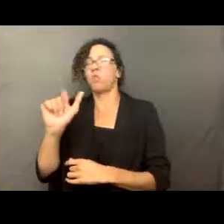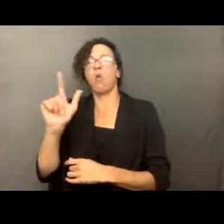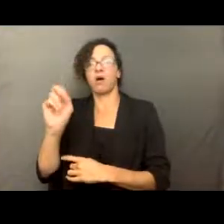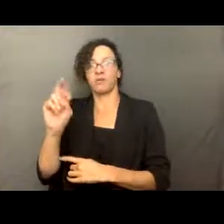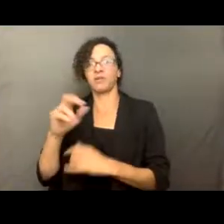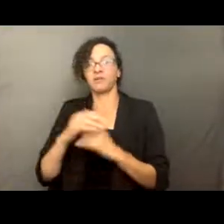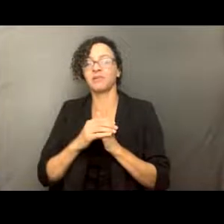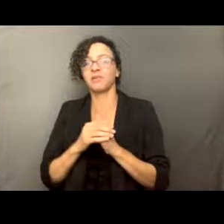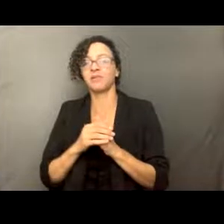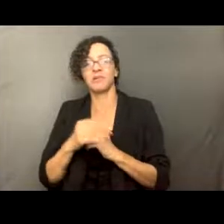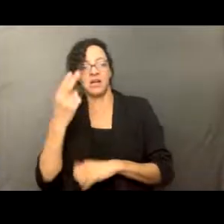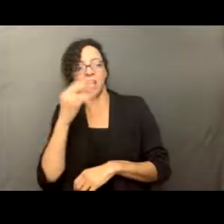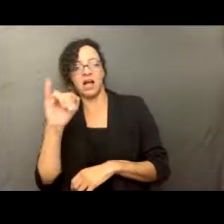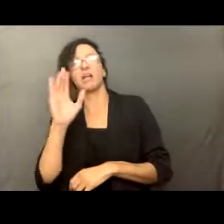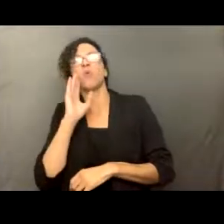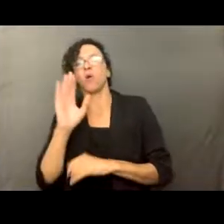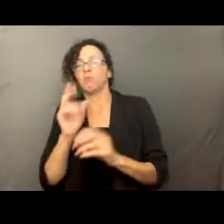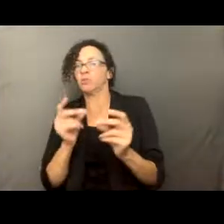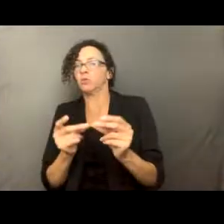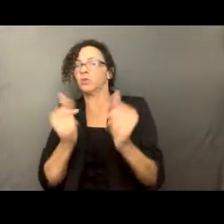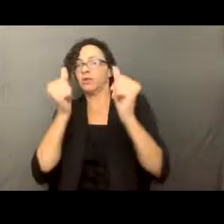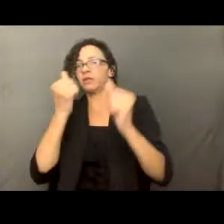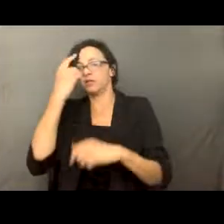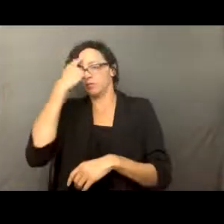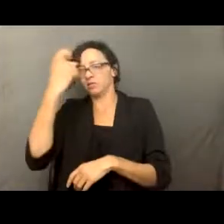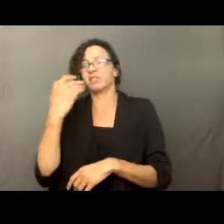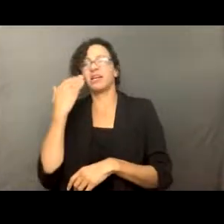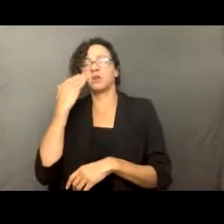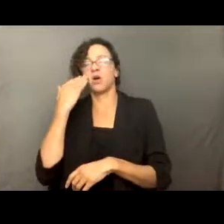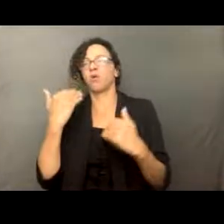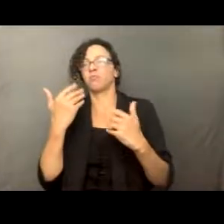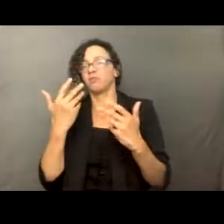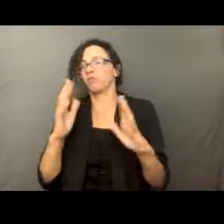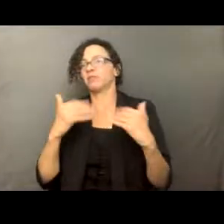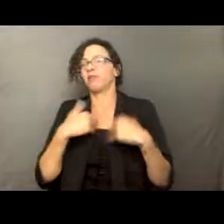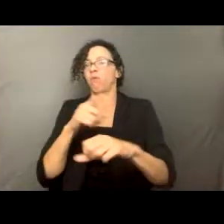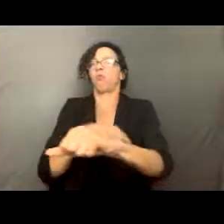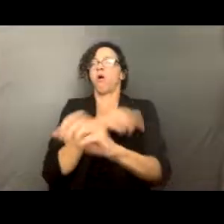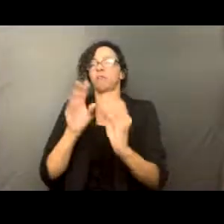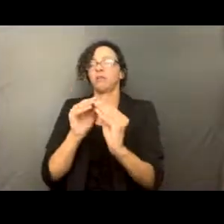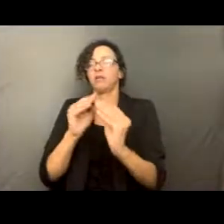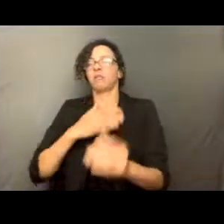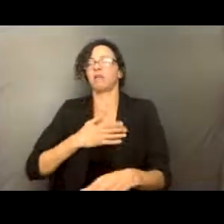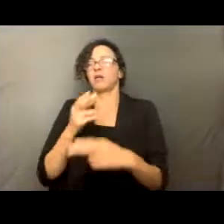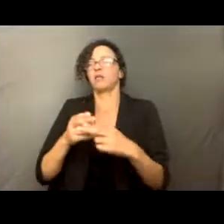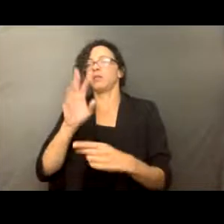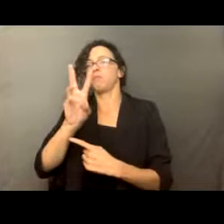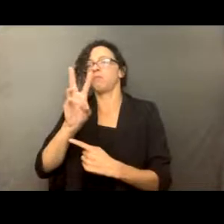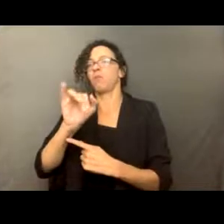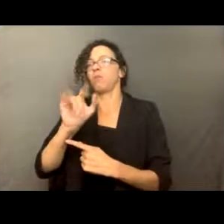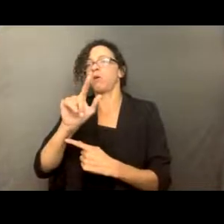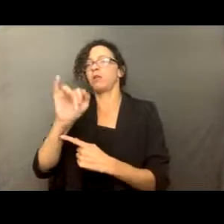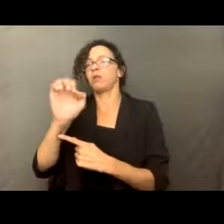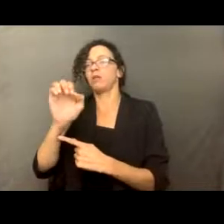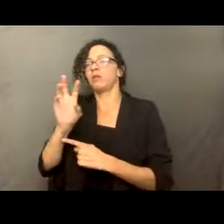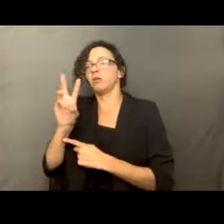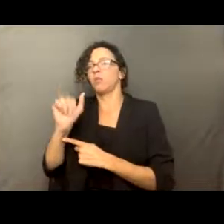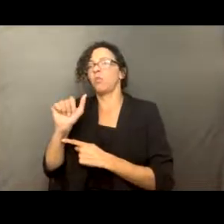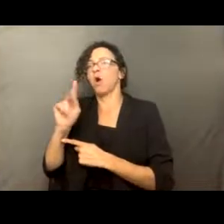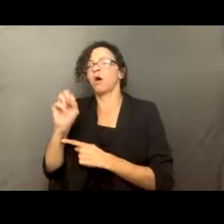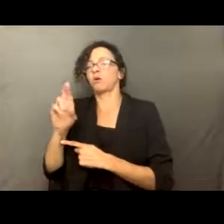Hi, I'll also be quick because I know you have a long meeting. I'm William Walker. I'm the representative for the Accessibility and Disability Community